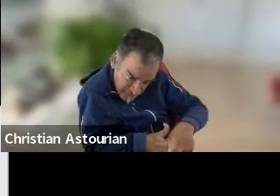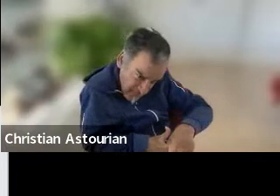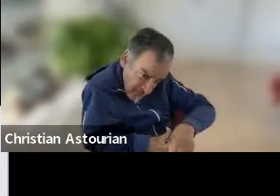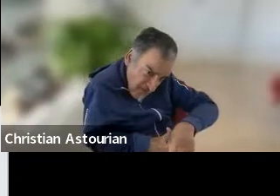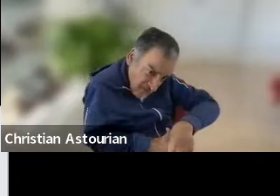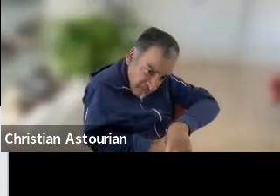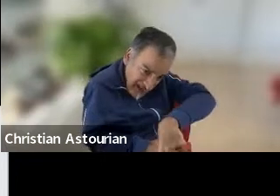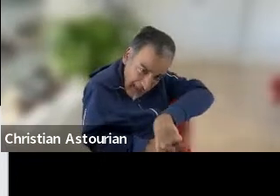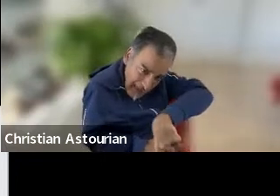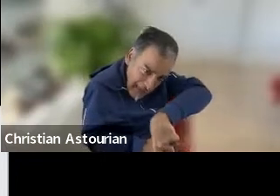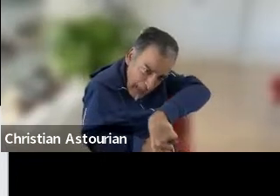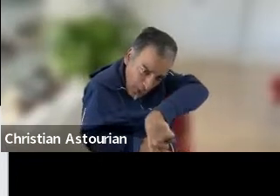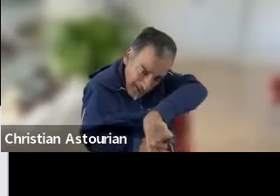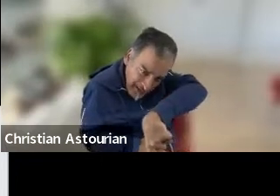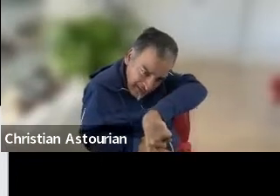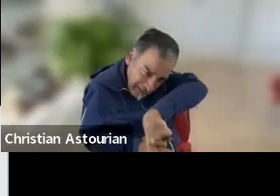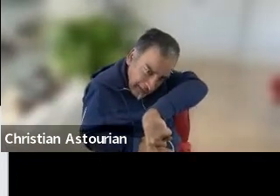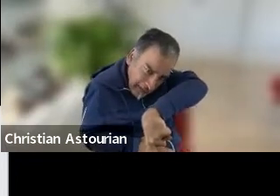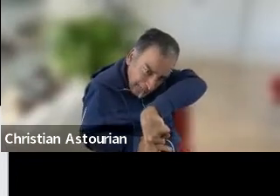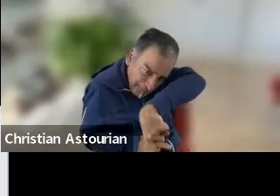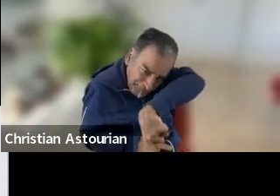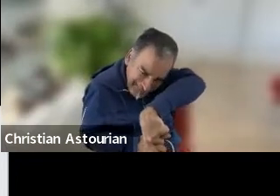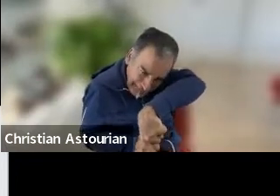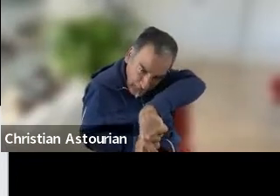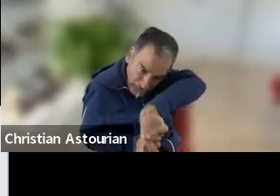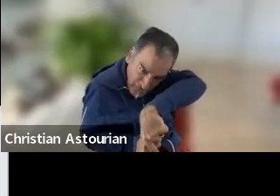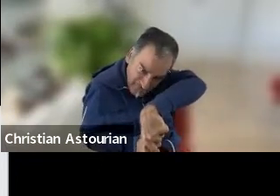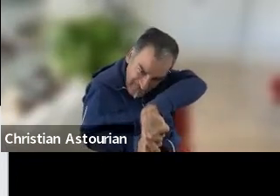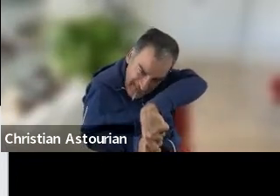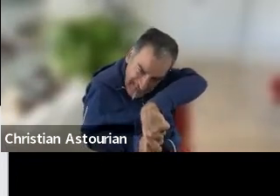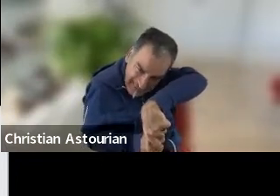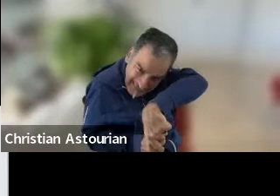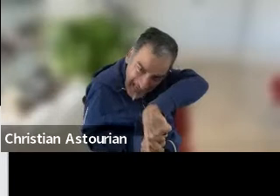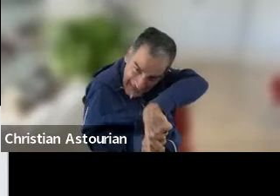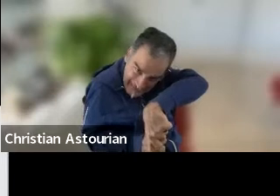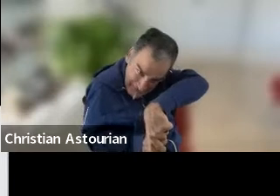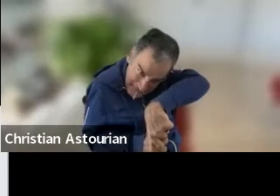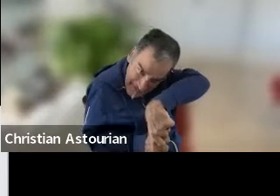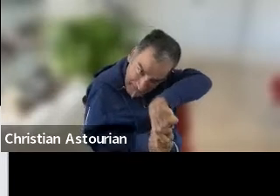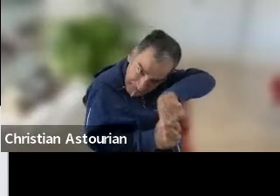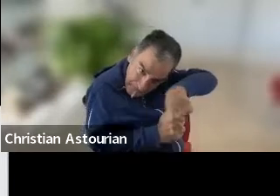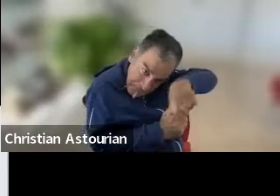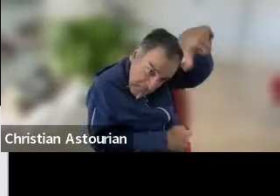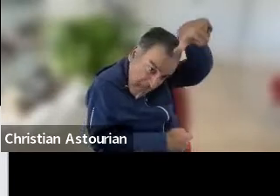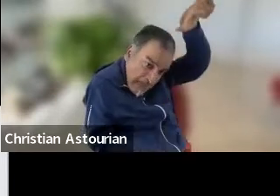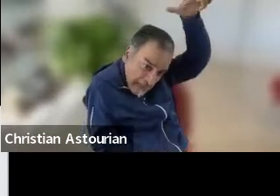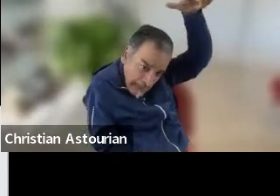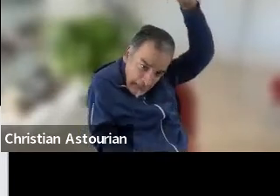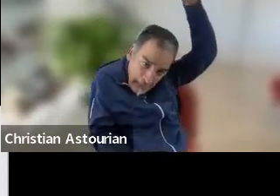isolation for a longer period of time.